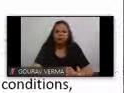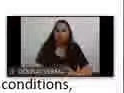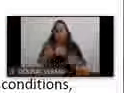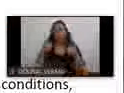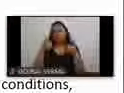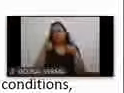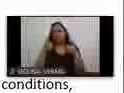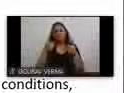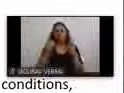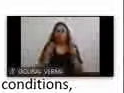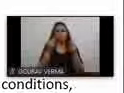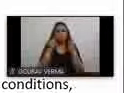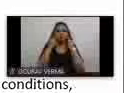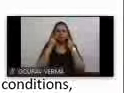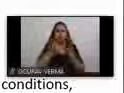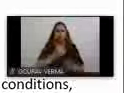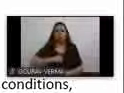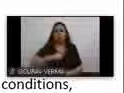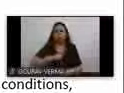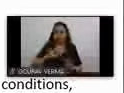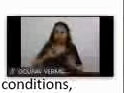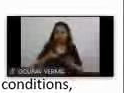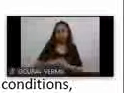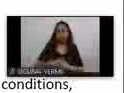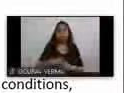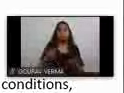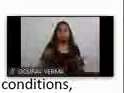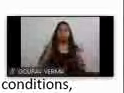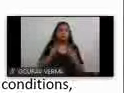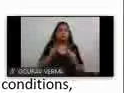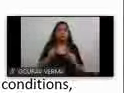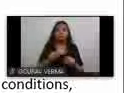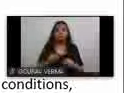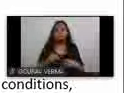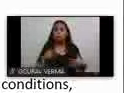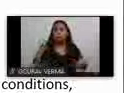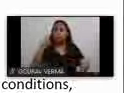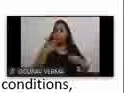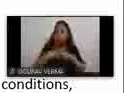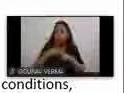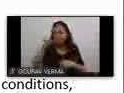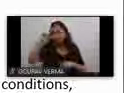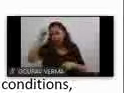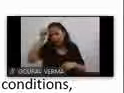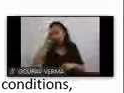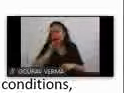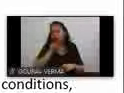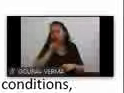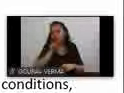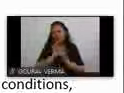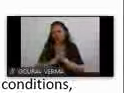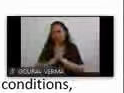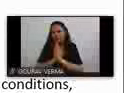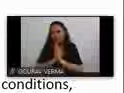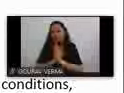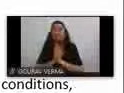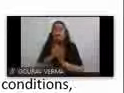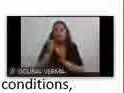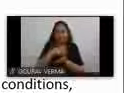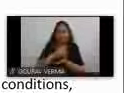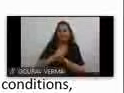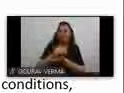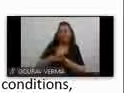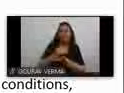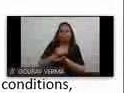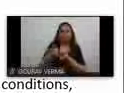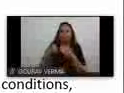Yes, ma'am. I'm sorry. So let's look at... Or Hindi mein bhi agar baat karenge toh achha. I'll try. Yeah. Let's